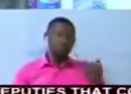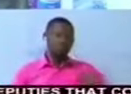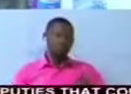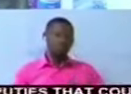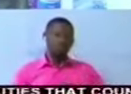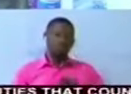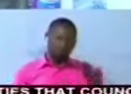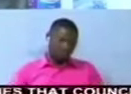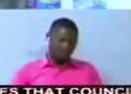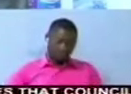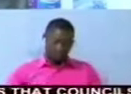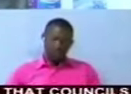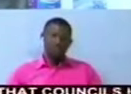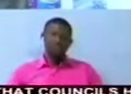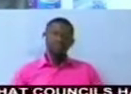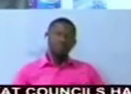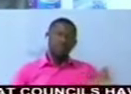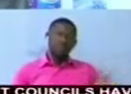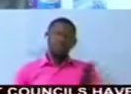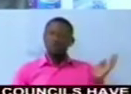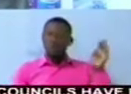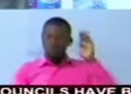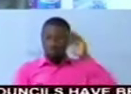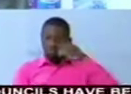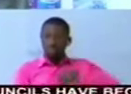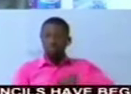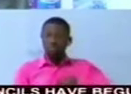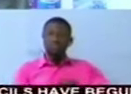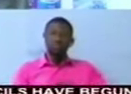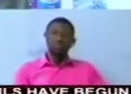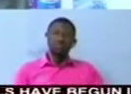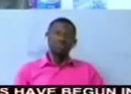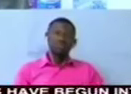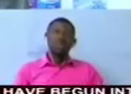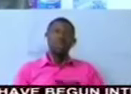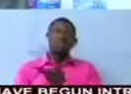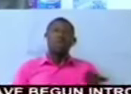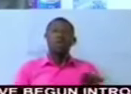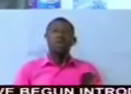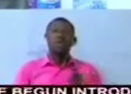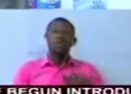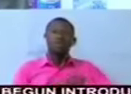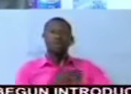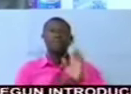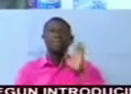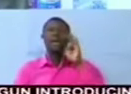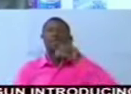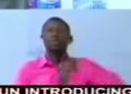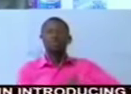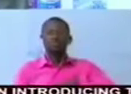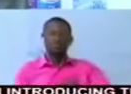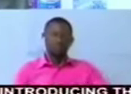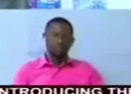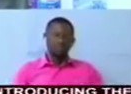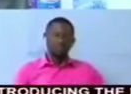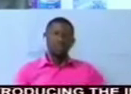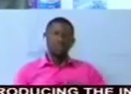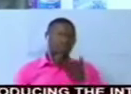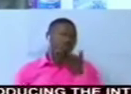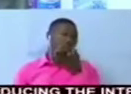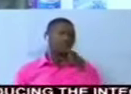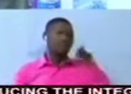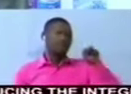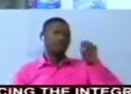ba Banjul. We went up to Banjul. Where in Banjul? And ci Banjul. NIA. At the NIA. Bañ